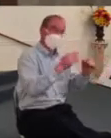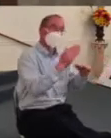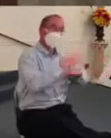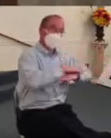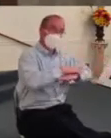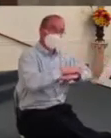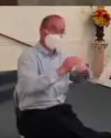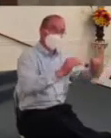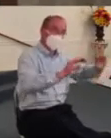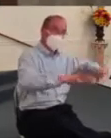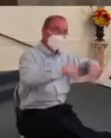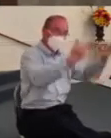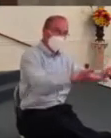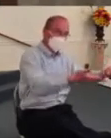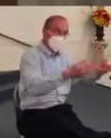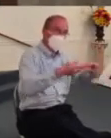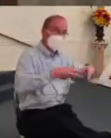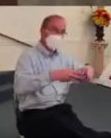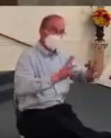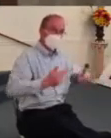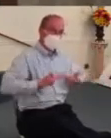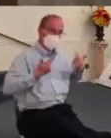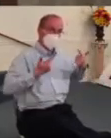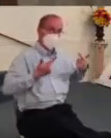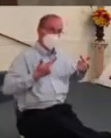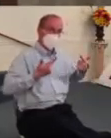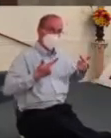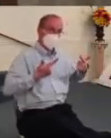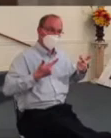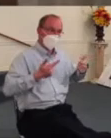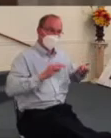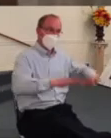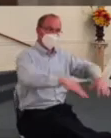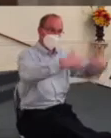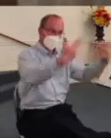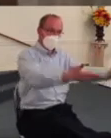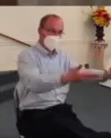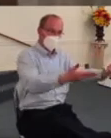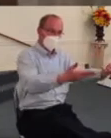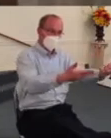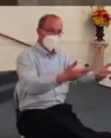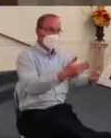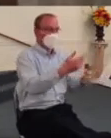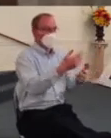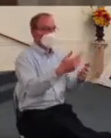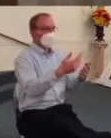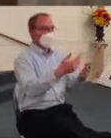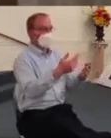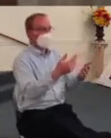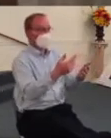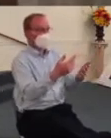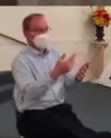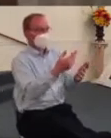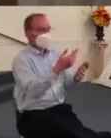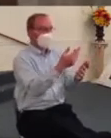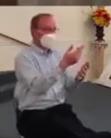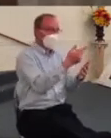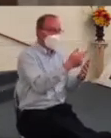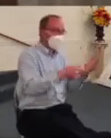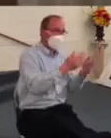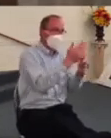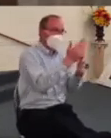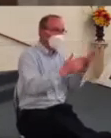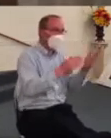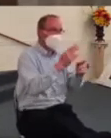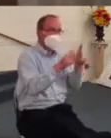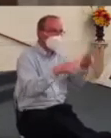life. He turned over what some individuals had staked their reputation on, their power,